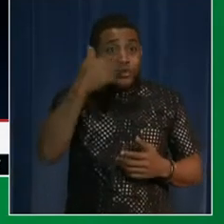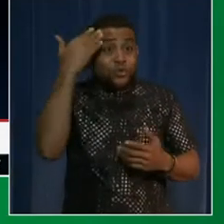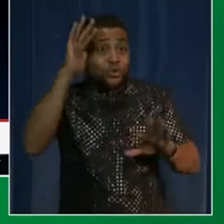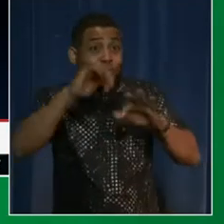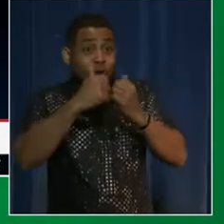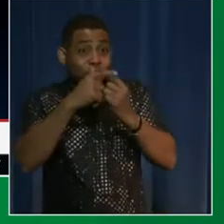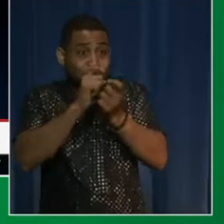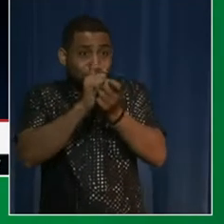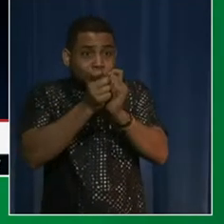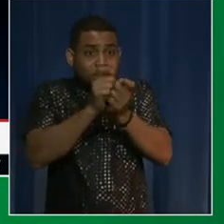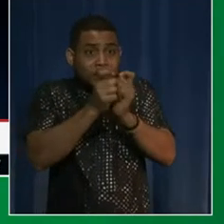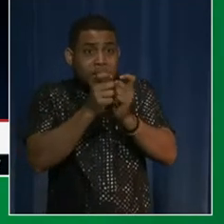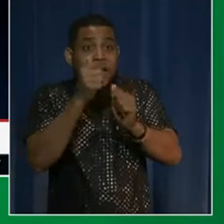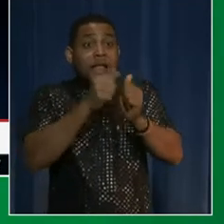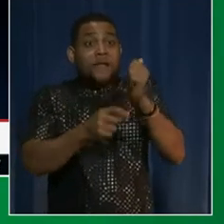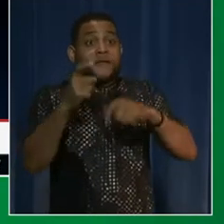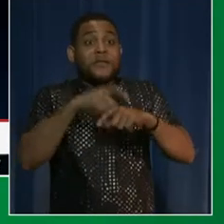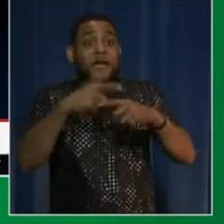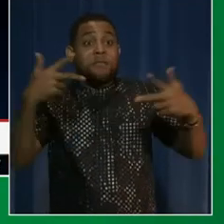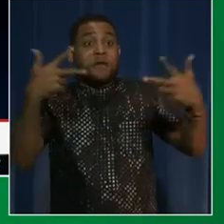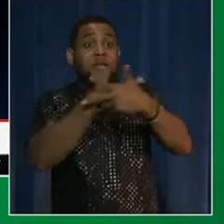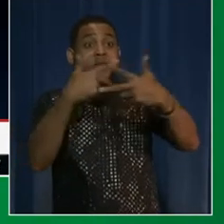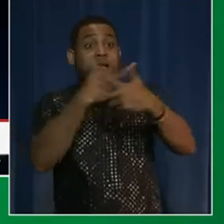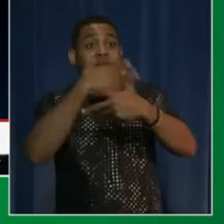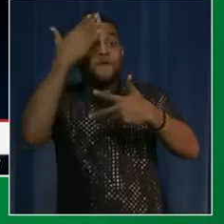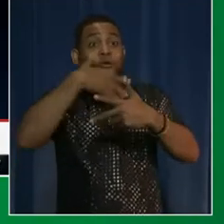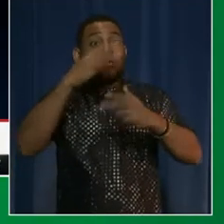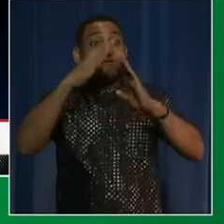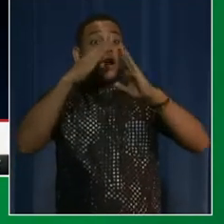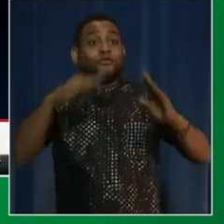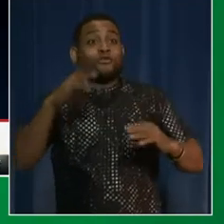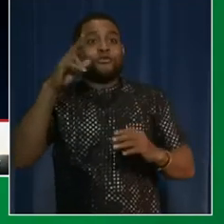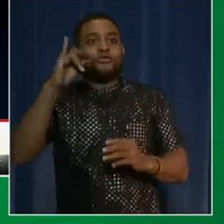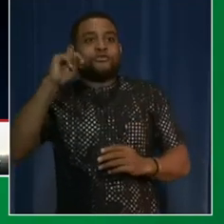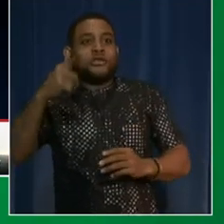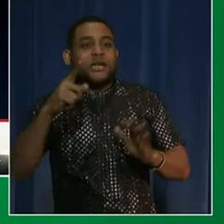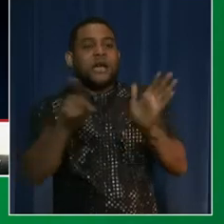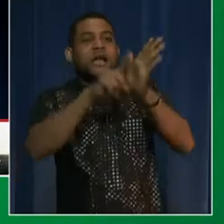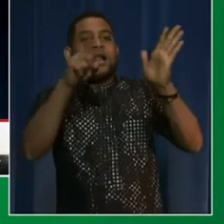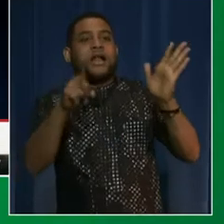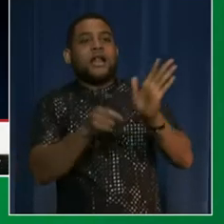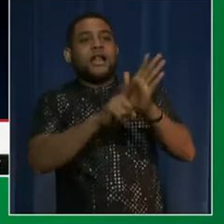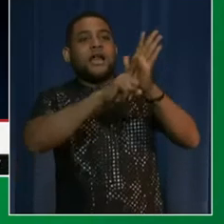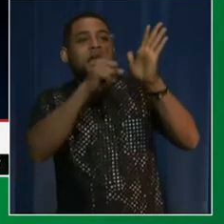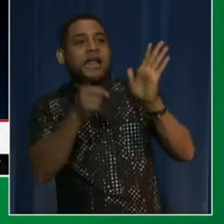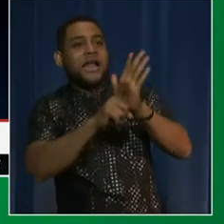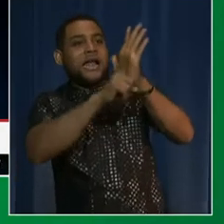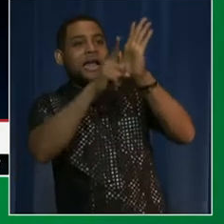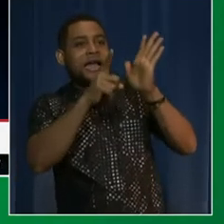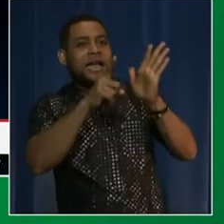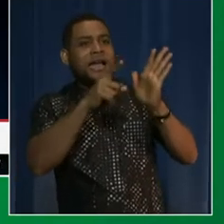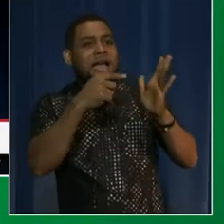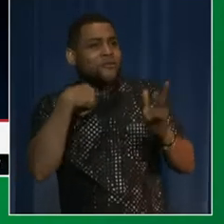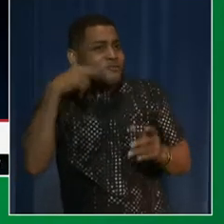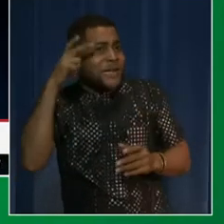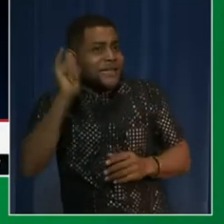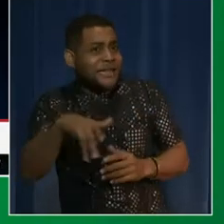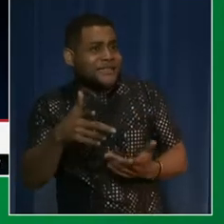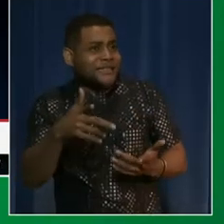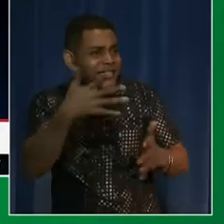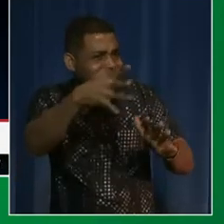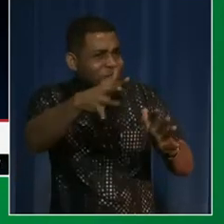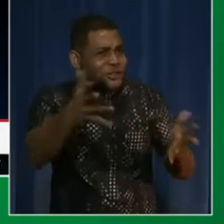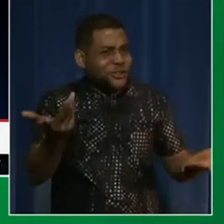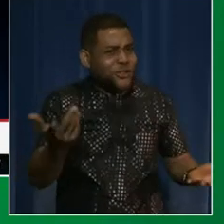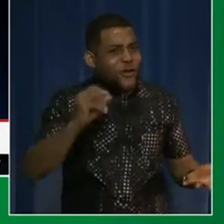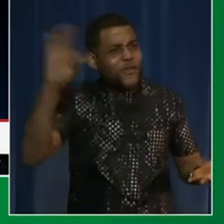Every time a car passes in front of your house, the ring goes off, so we're all hearing it. So, better